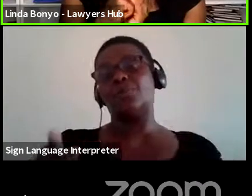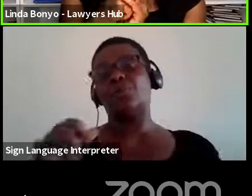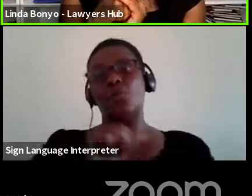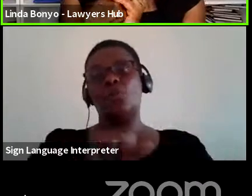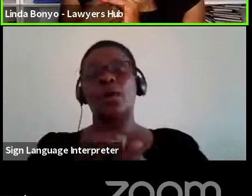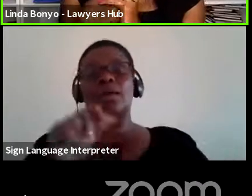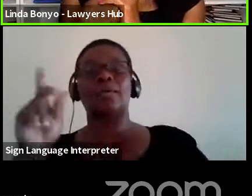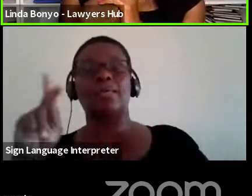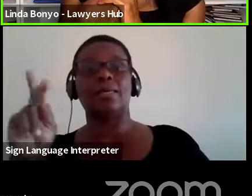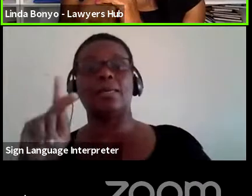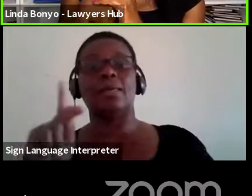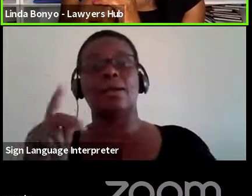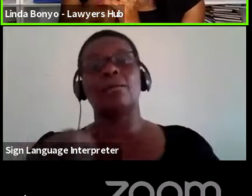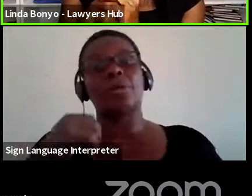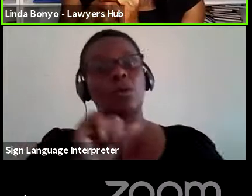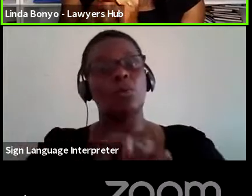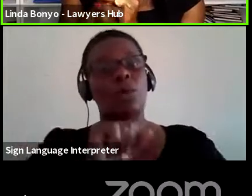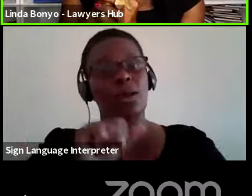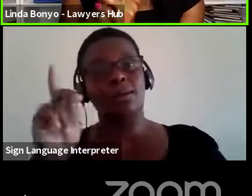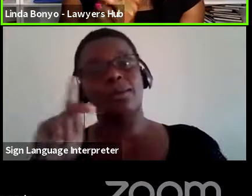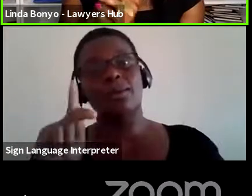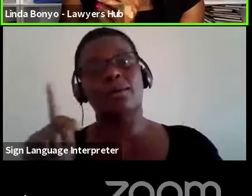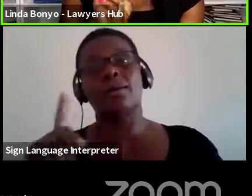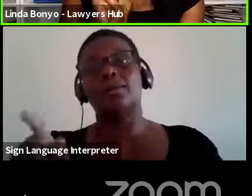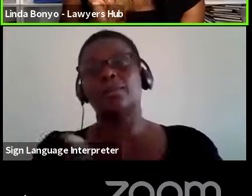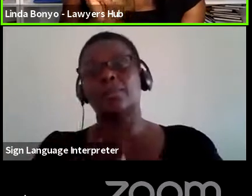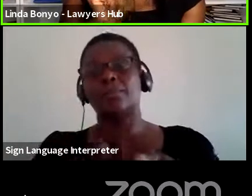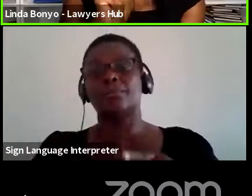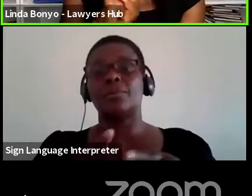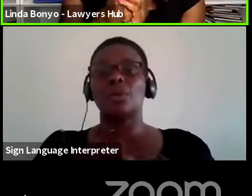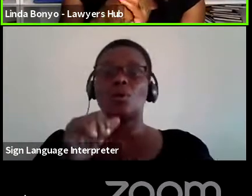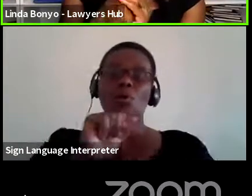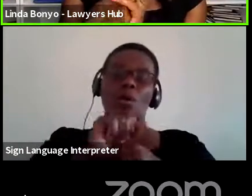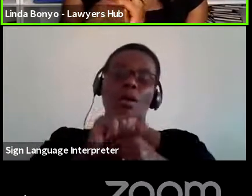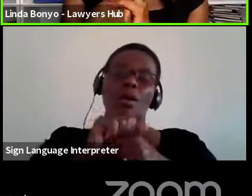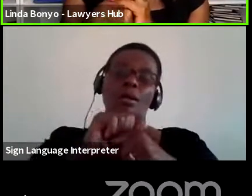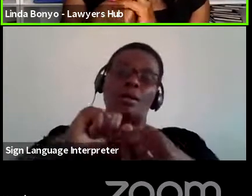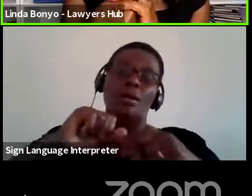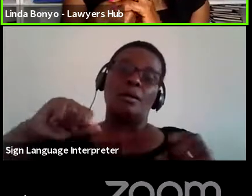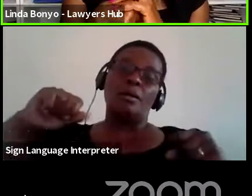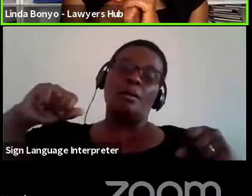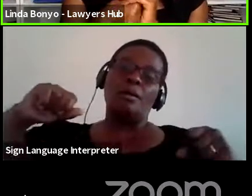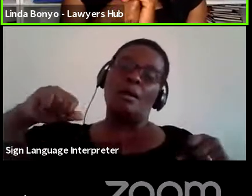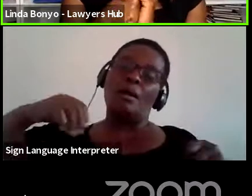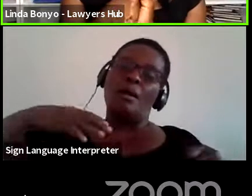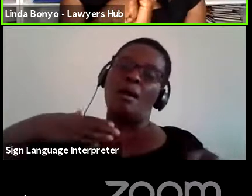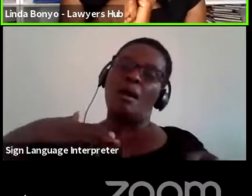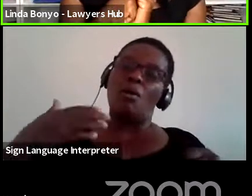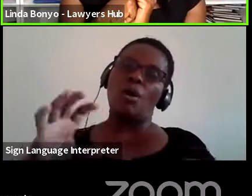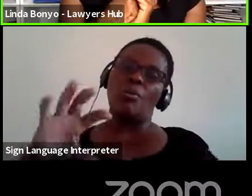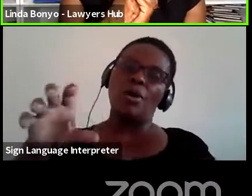We currently work in Kenya, and some of our work is also centered in Nigeria, in Rwanda, and in